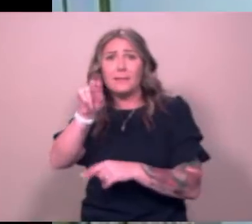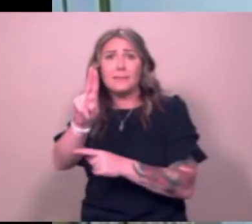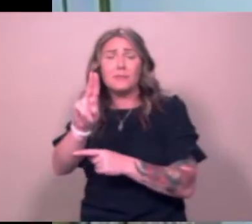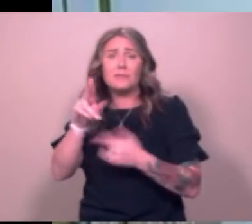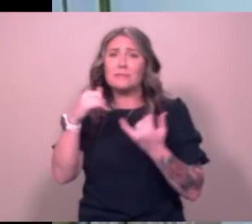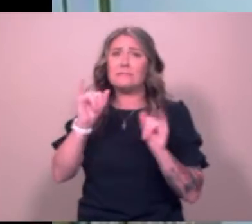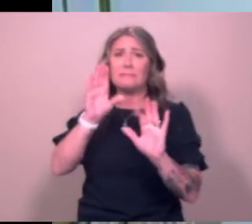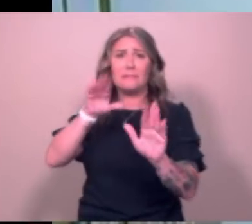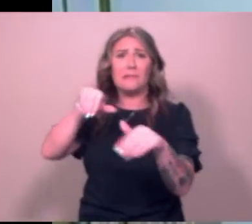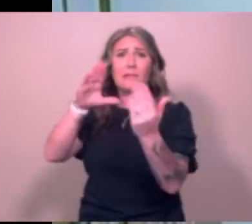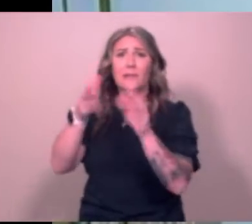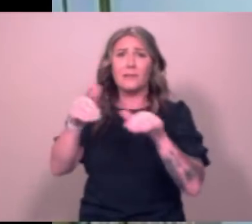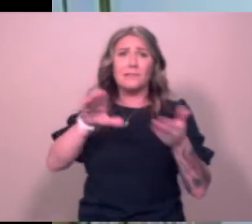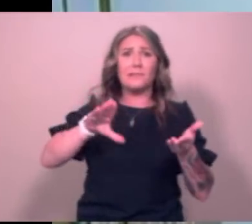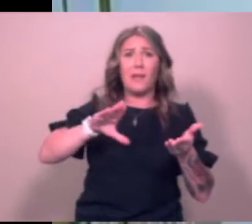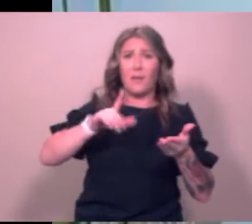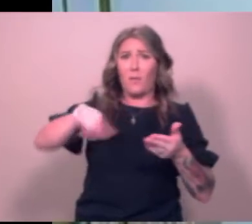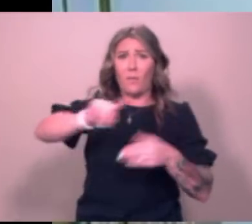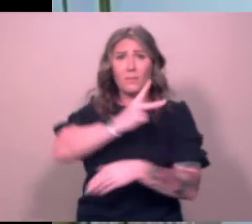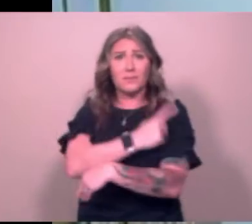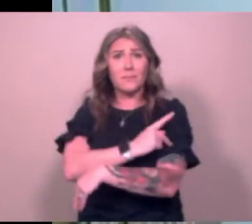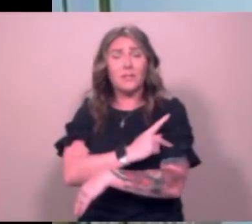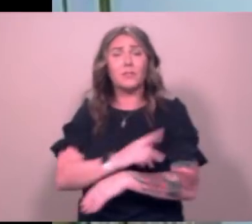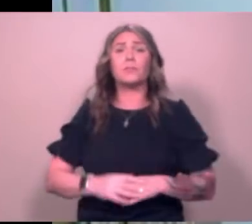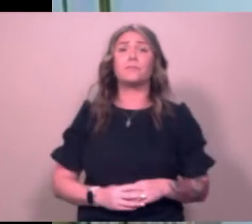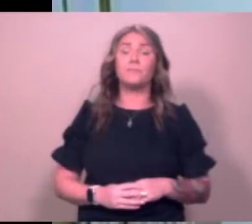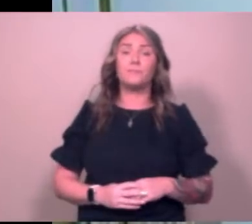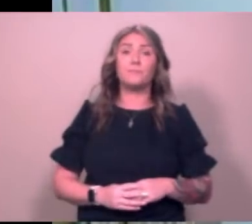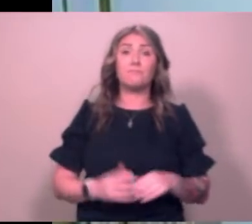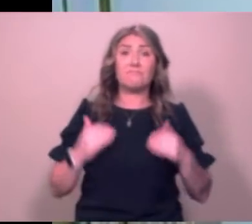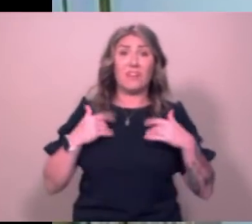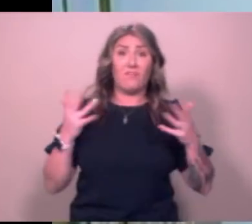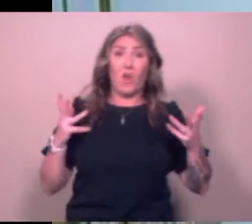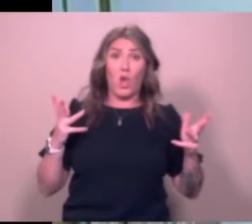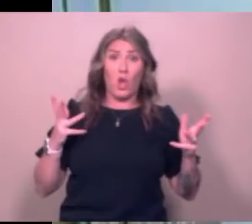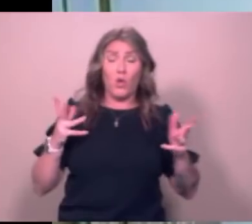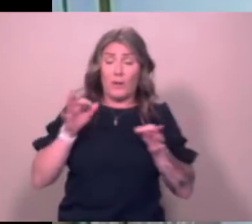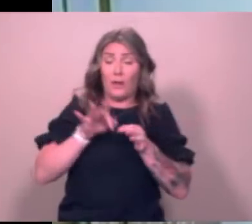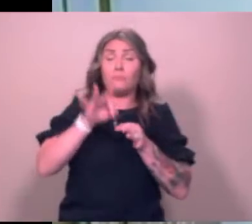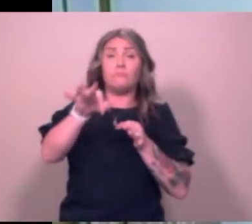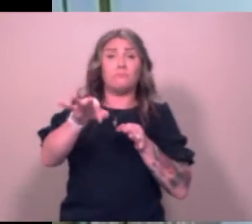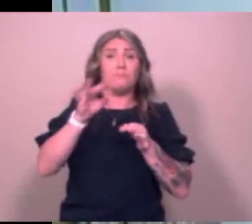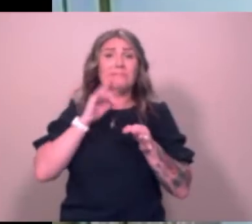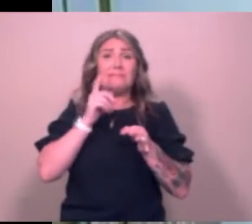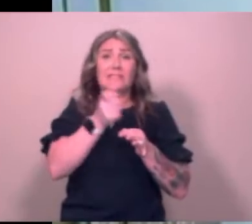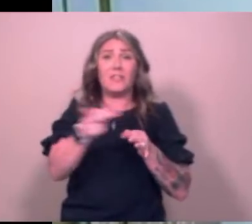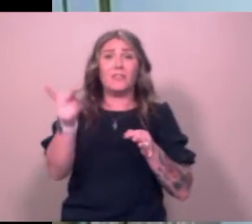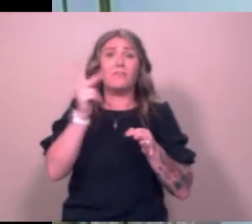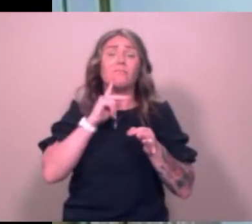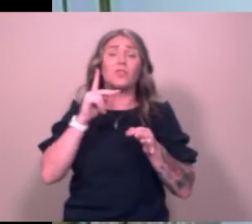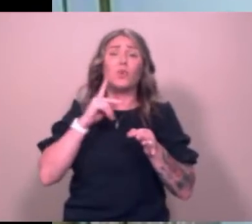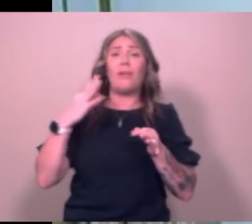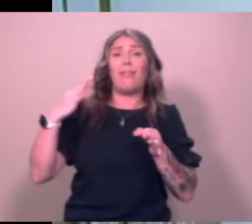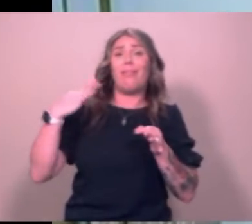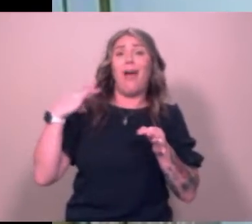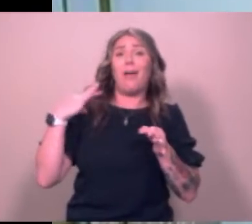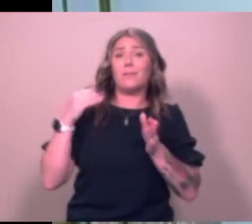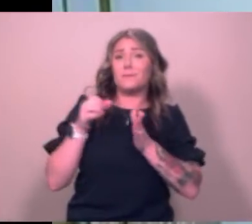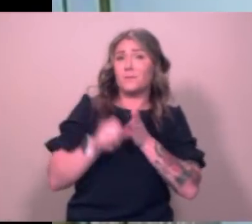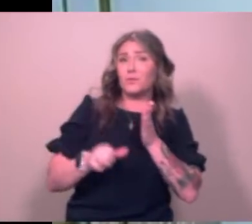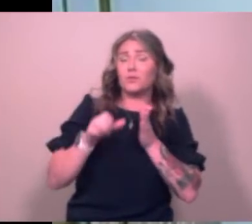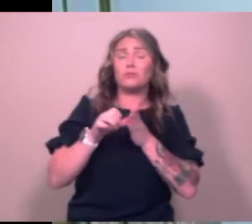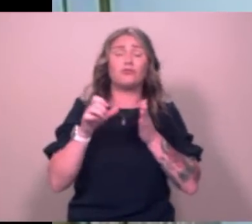facing death with those patients. We have already postponed some elective cases in order to